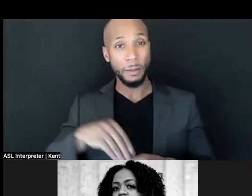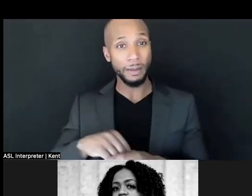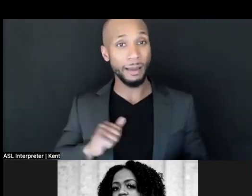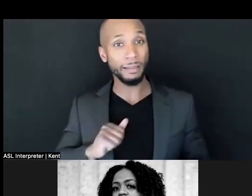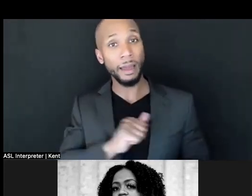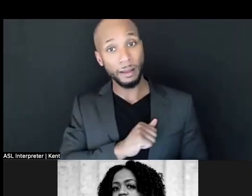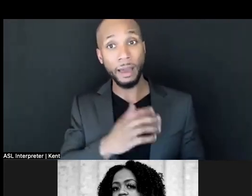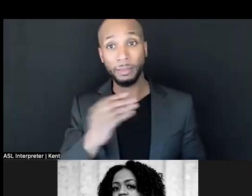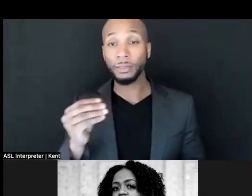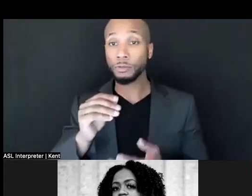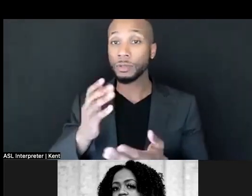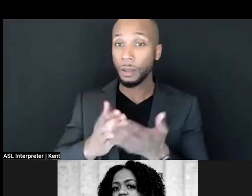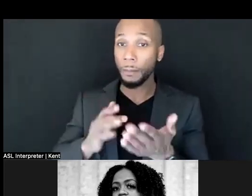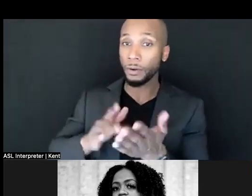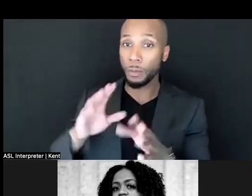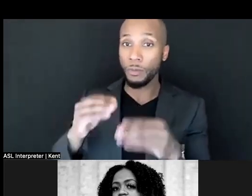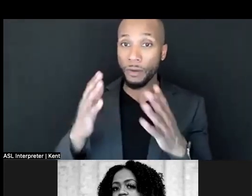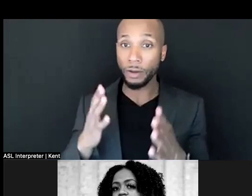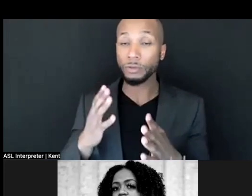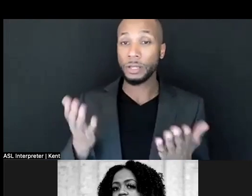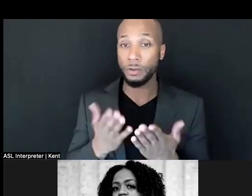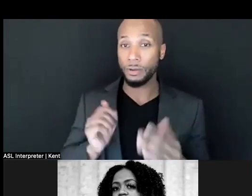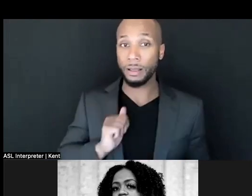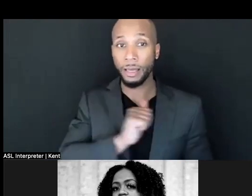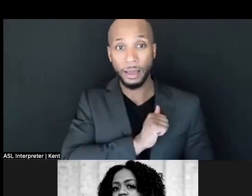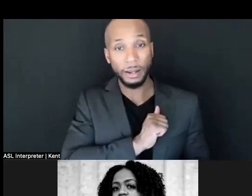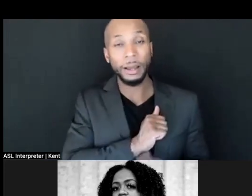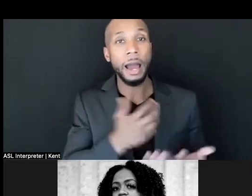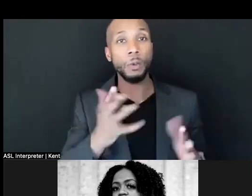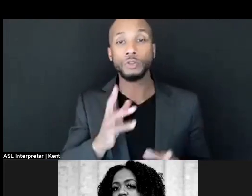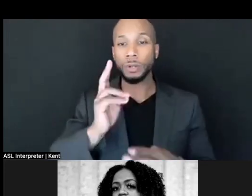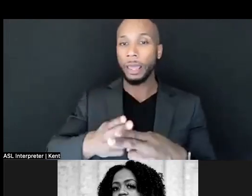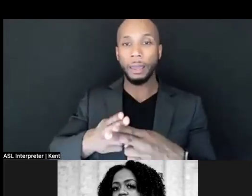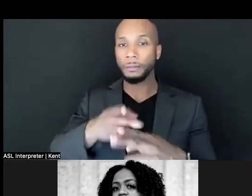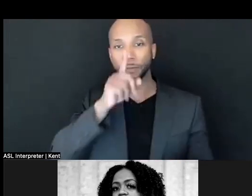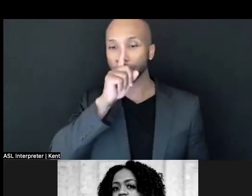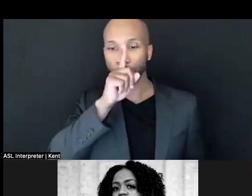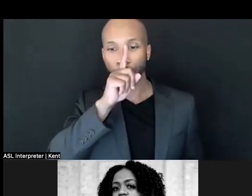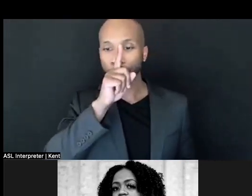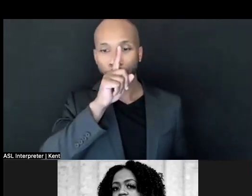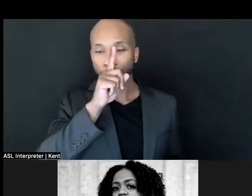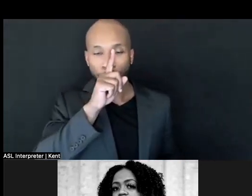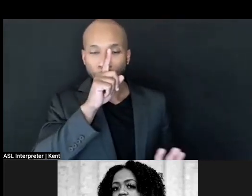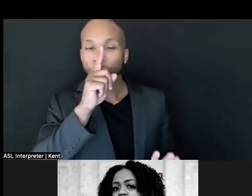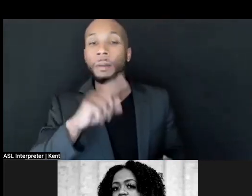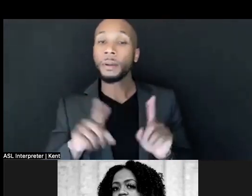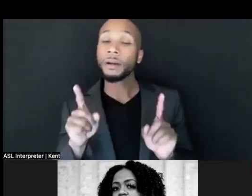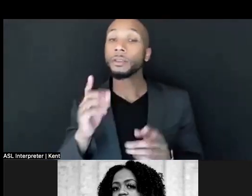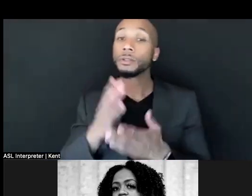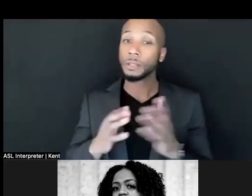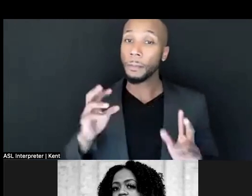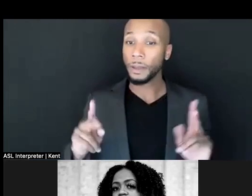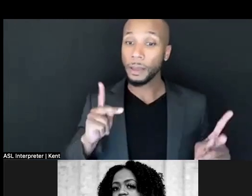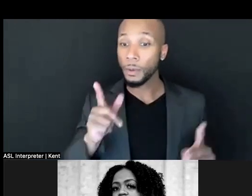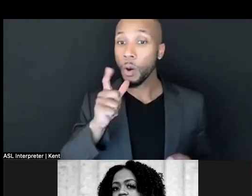some providers in Atlanta who are, I don't want to mention names because I don't, but there's some folks who